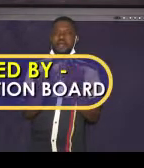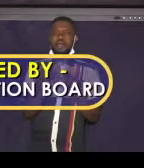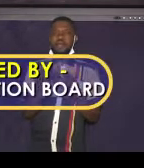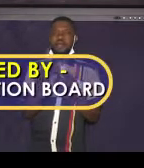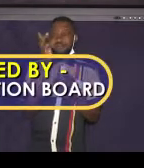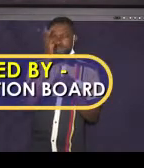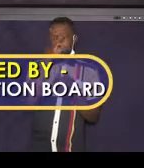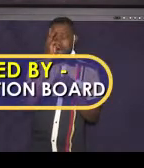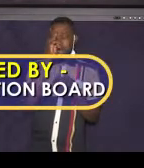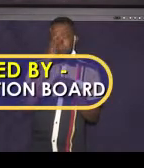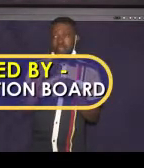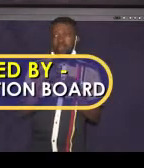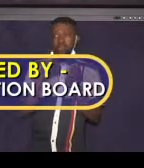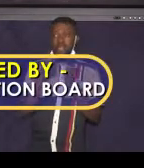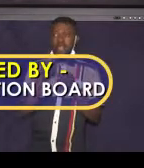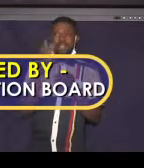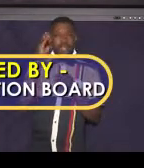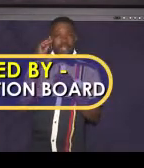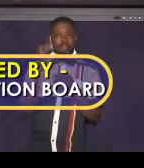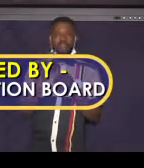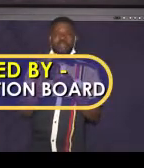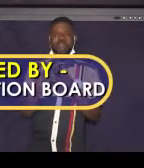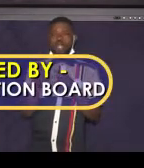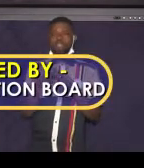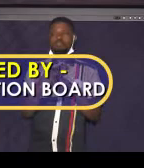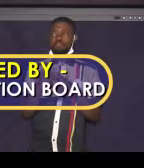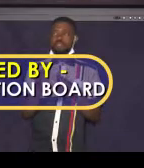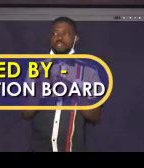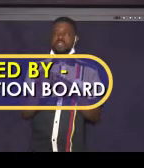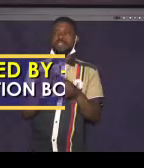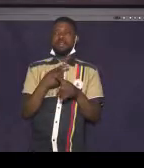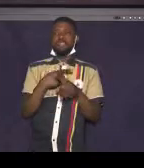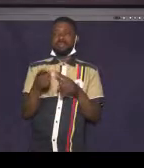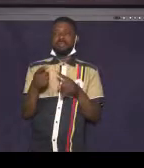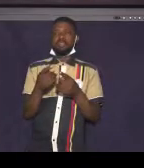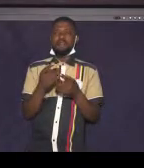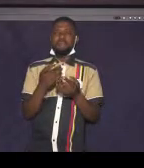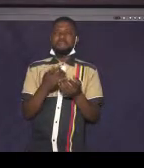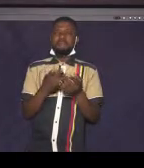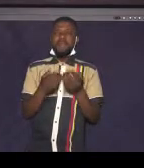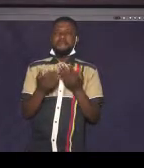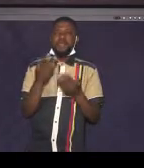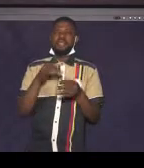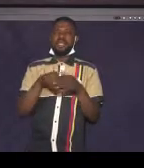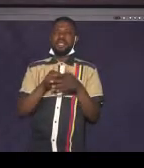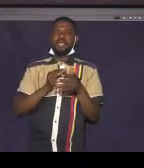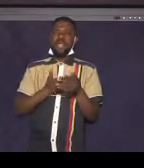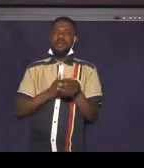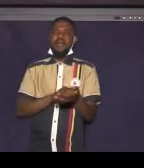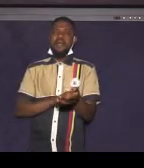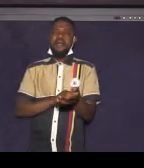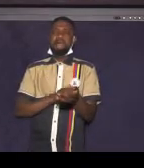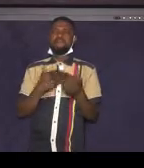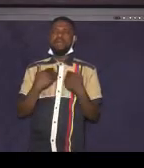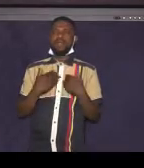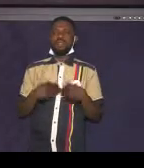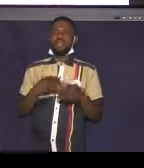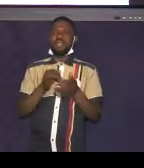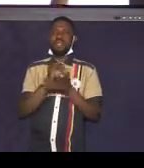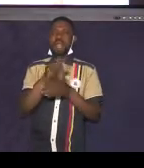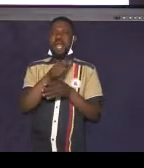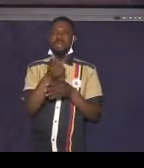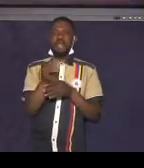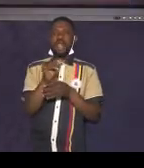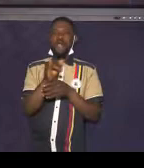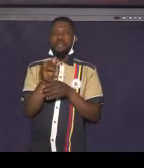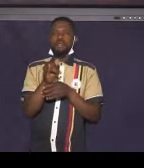could have experiences cuts, bruises, sprains, burns in our body. That's another common